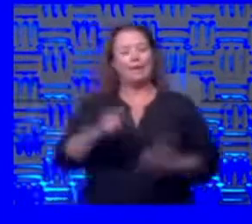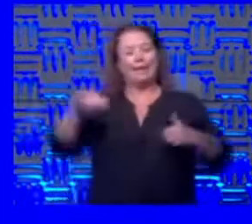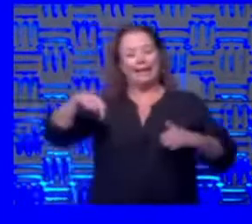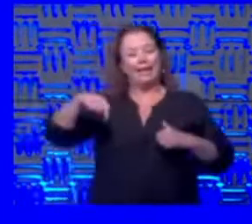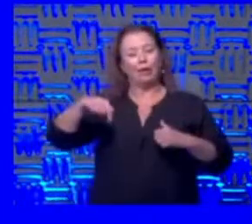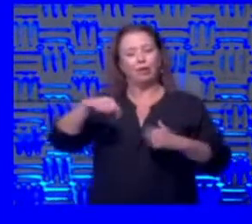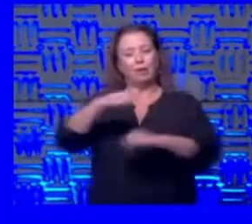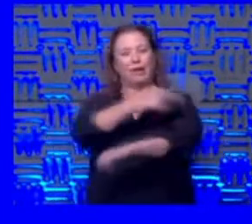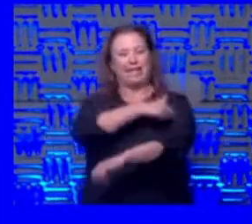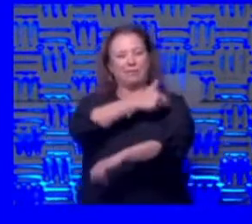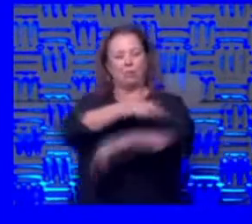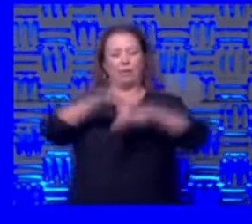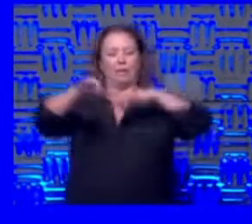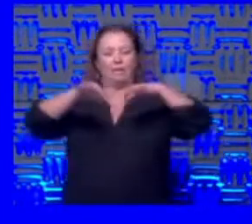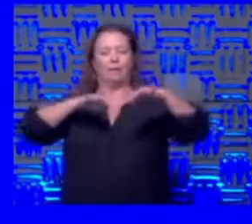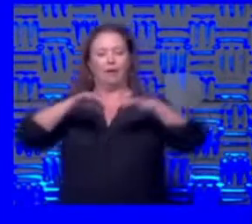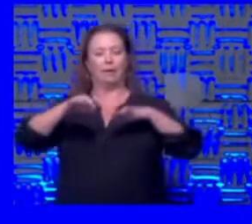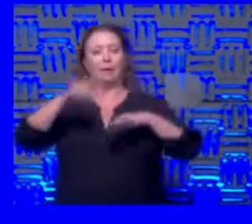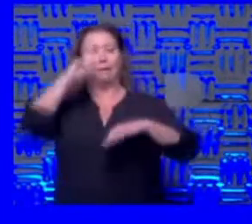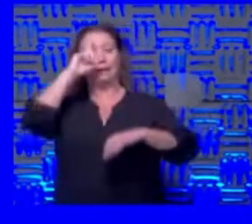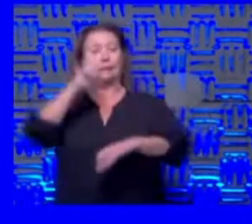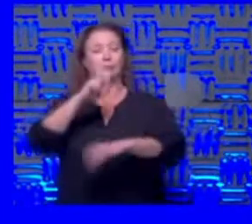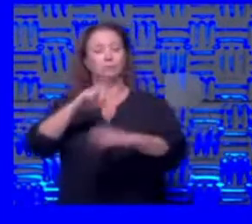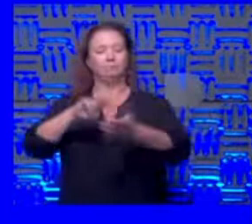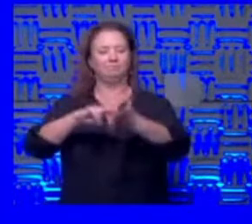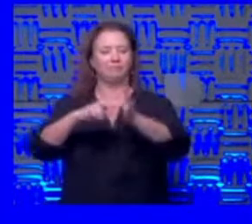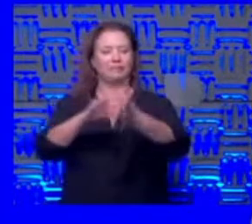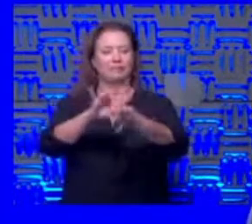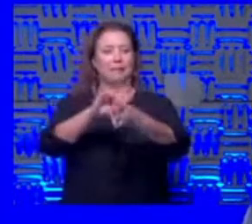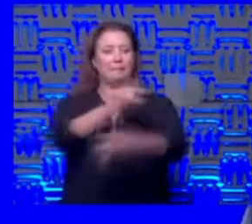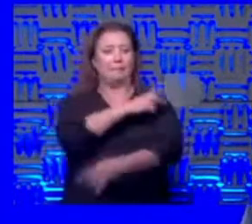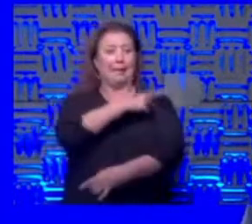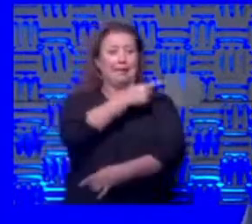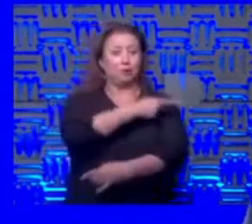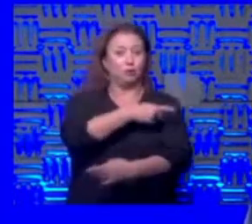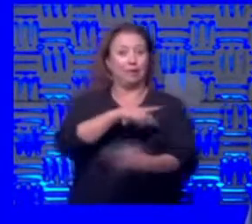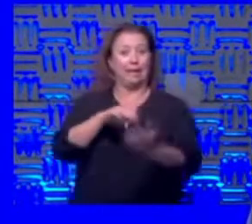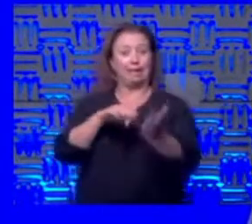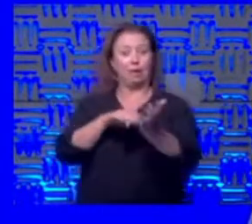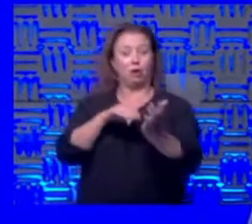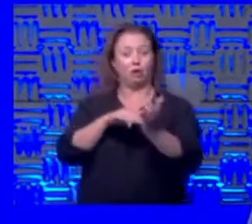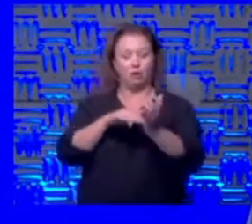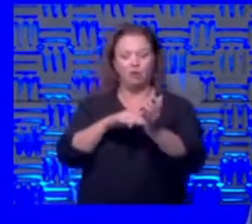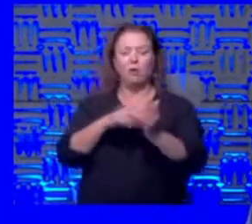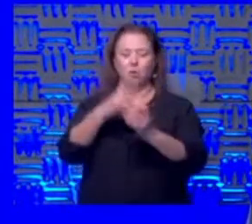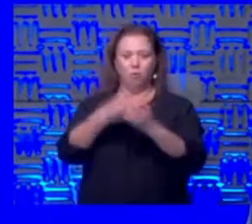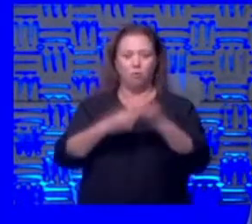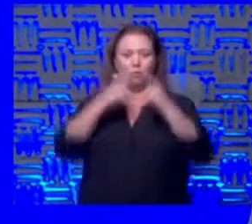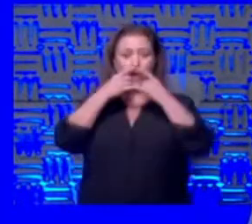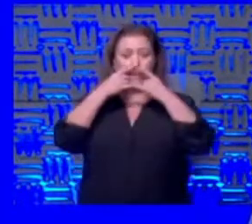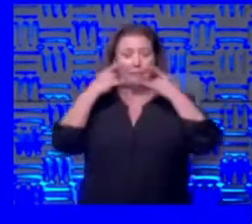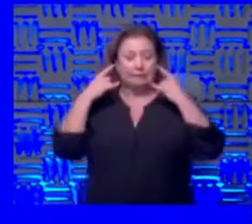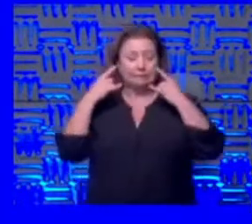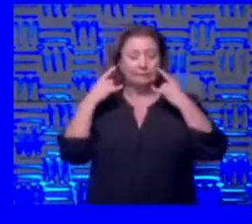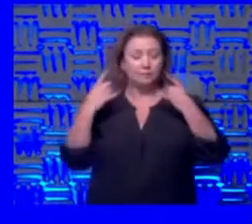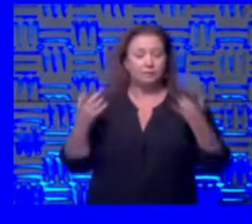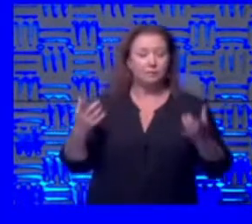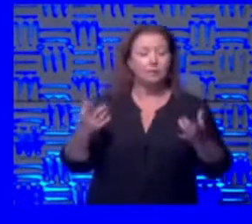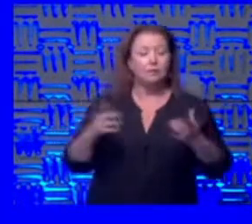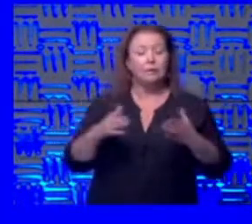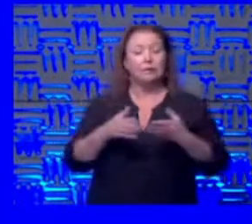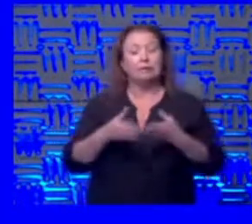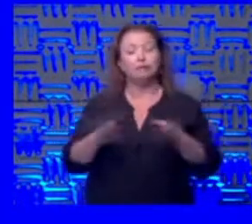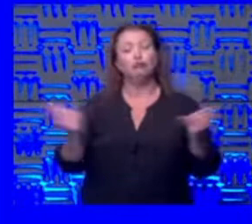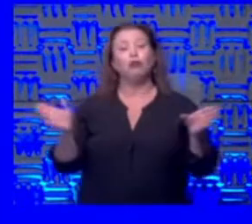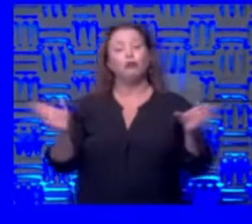easier because we define it by the patient and the healthcare provider. Were both parties wearing a mask? Was there source control? In